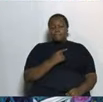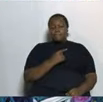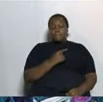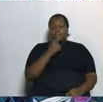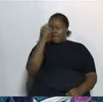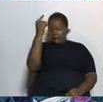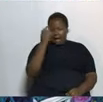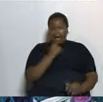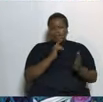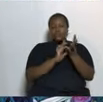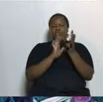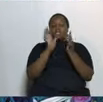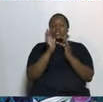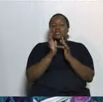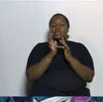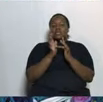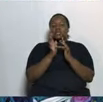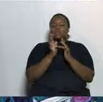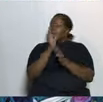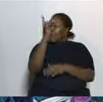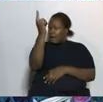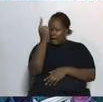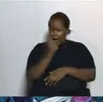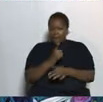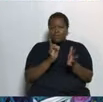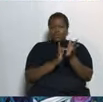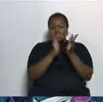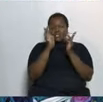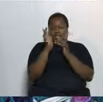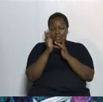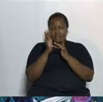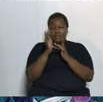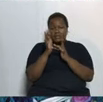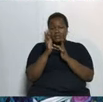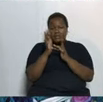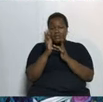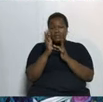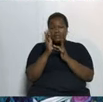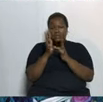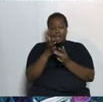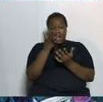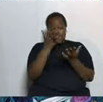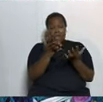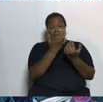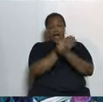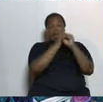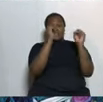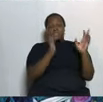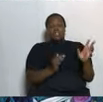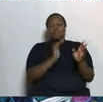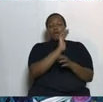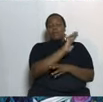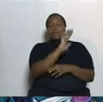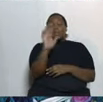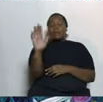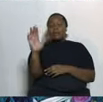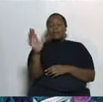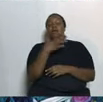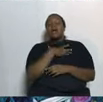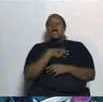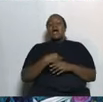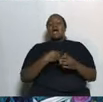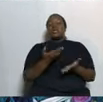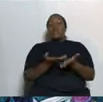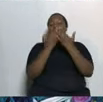Come to Jesus. Come to Jesus. He is your Savior. He will enable